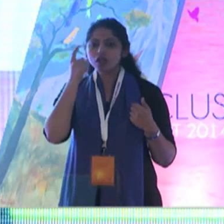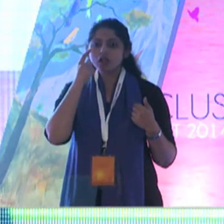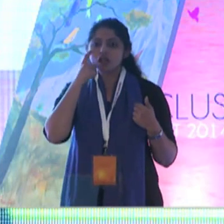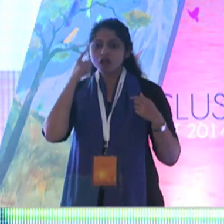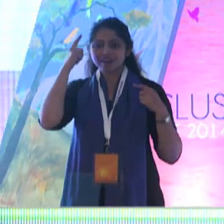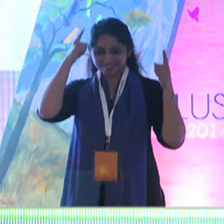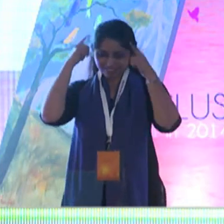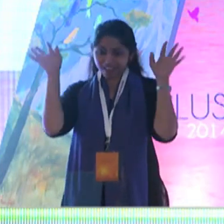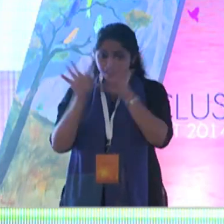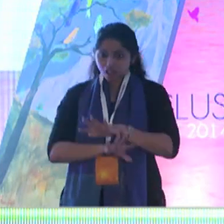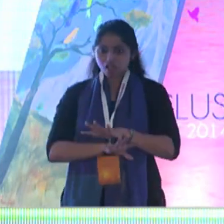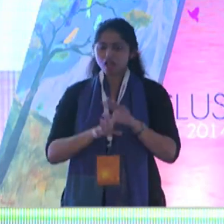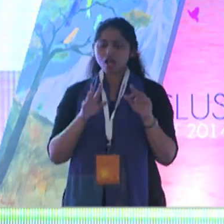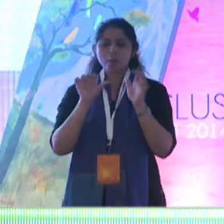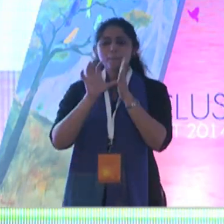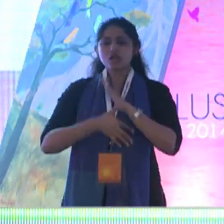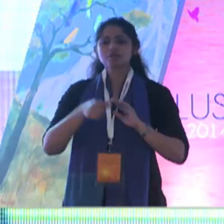then medically diagnosed with